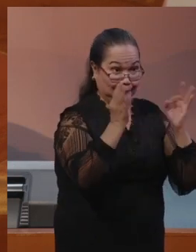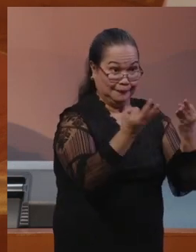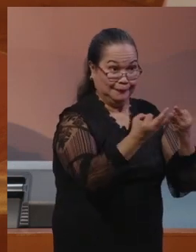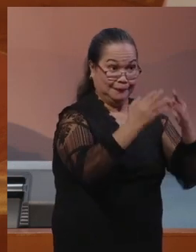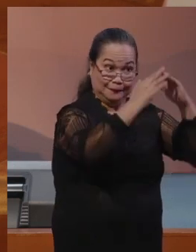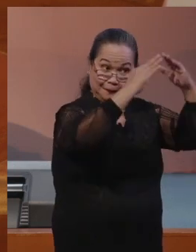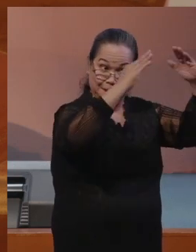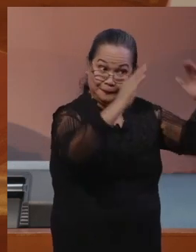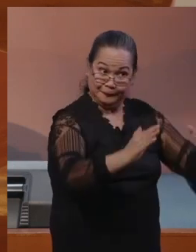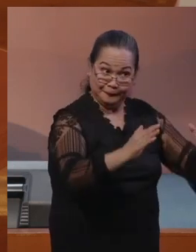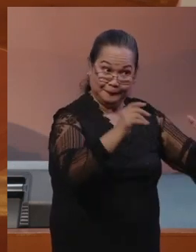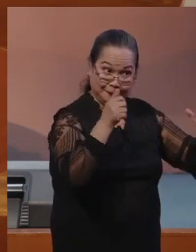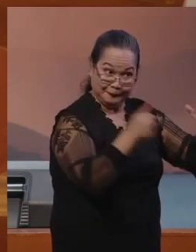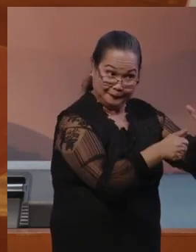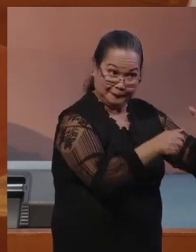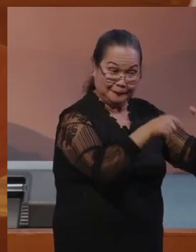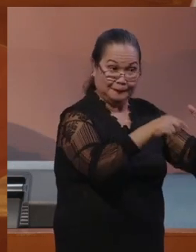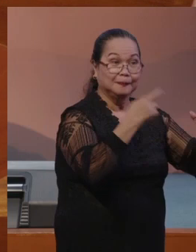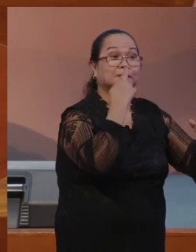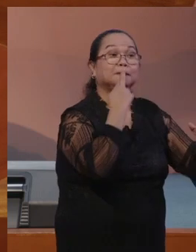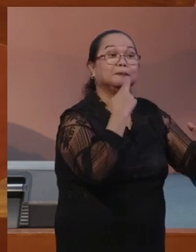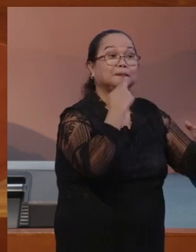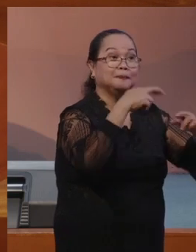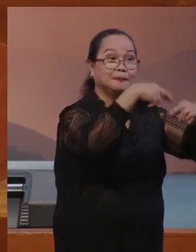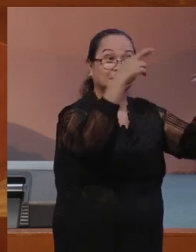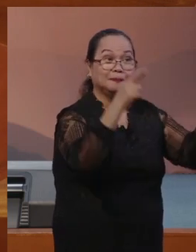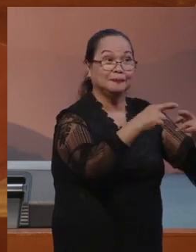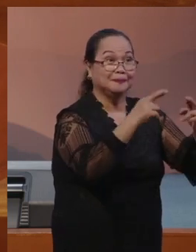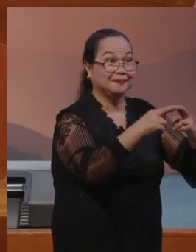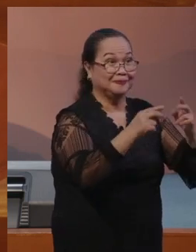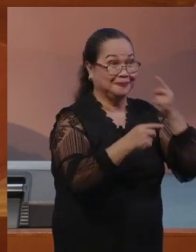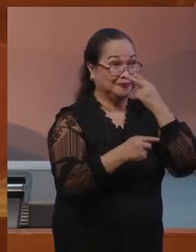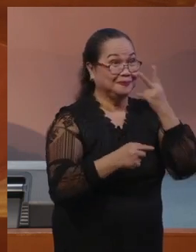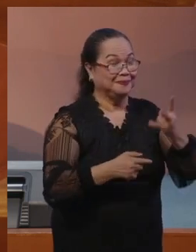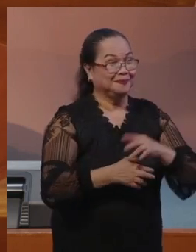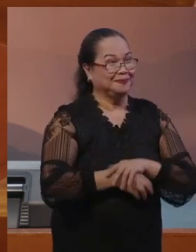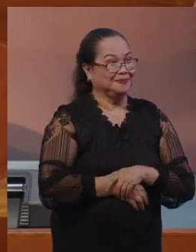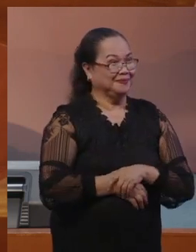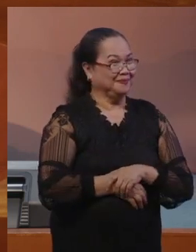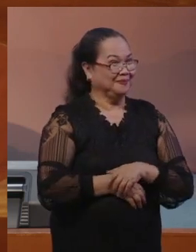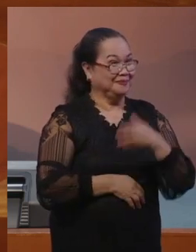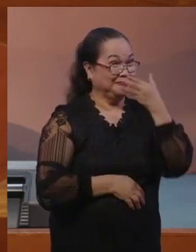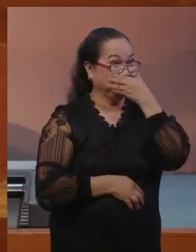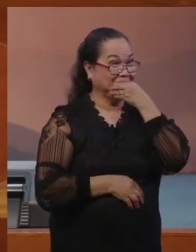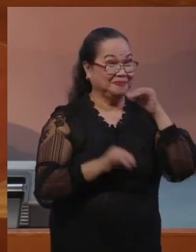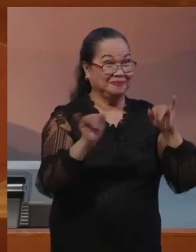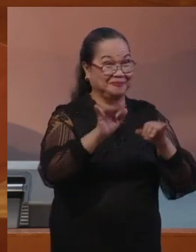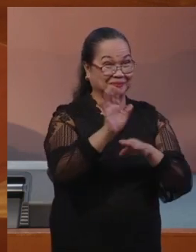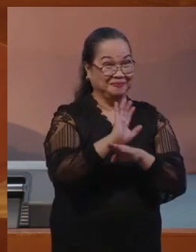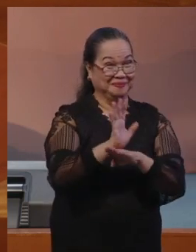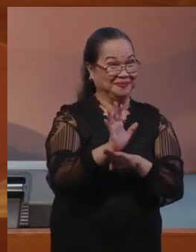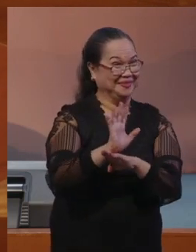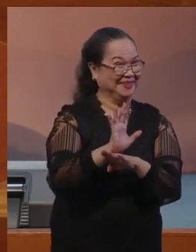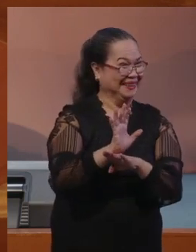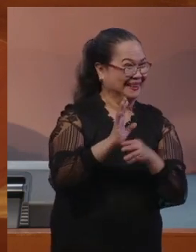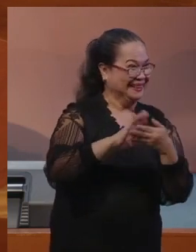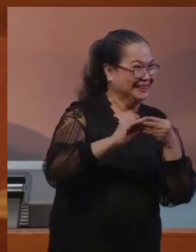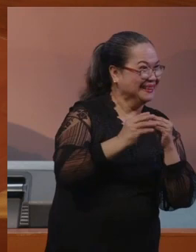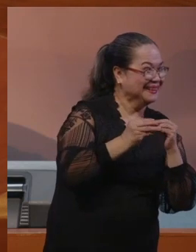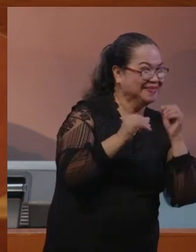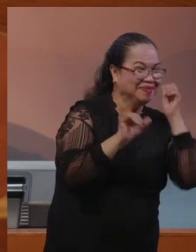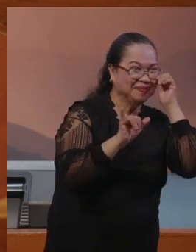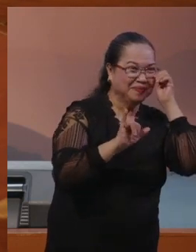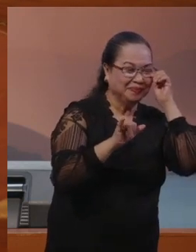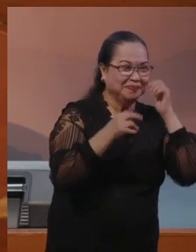bahay na yon na may scarlet cord. Nakuha niyo yung senaryo? Ang ganda, no? Parang sine, no? Merong